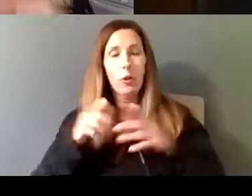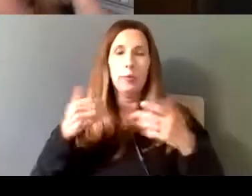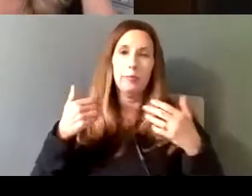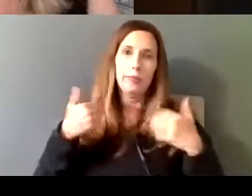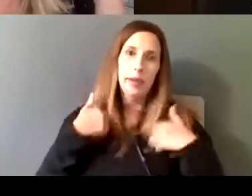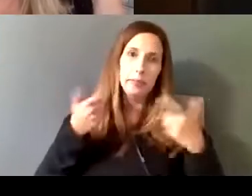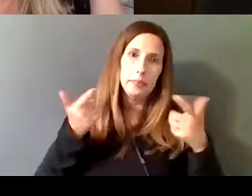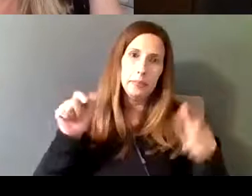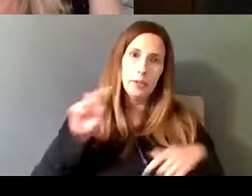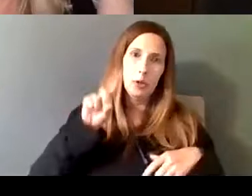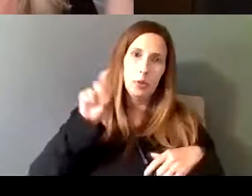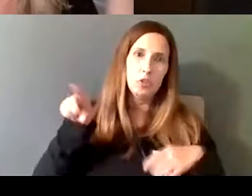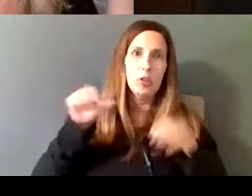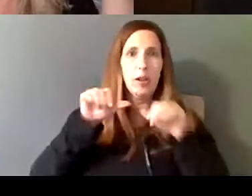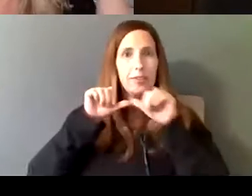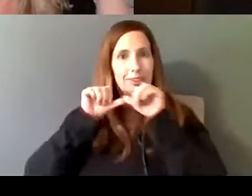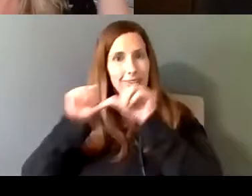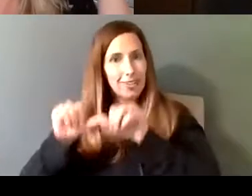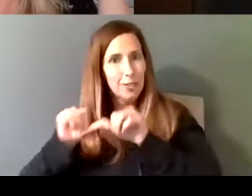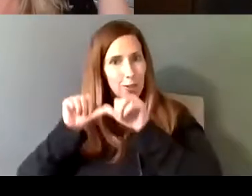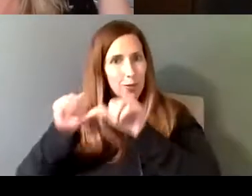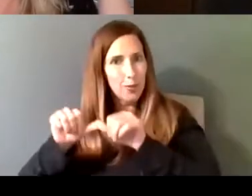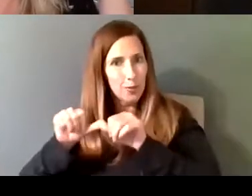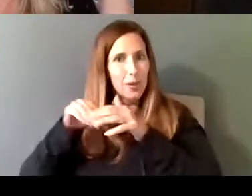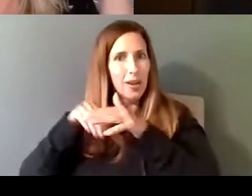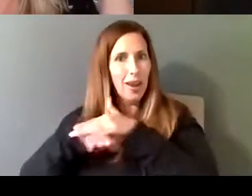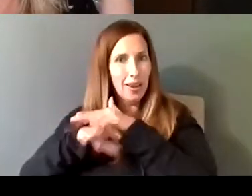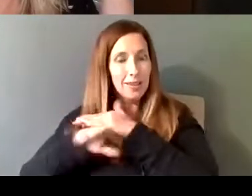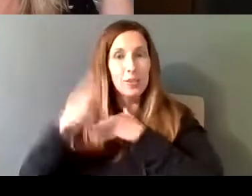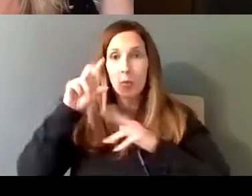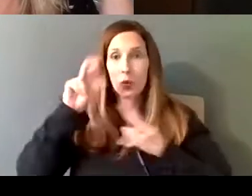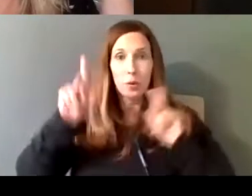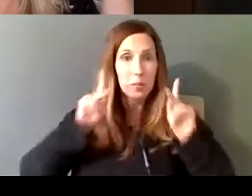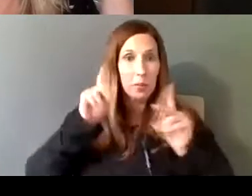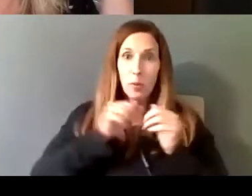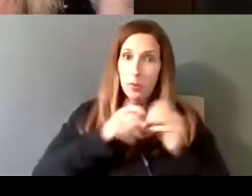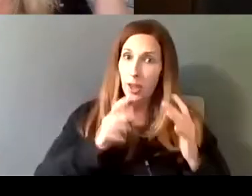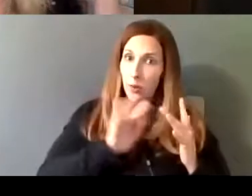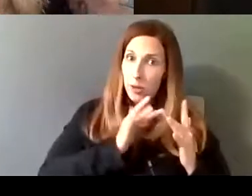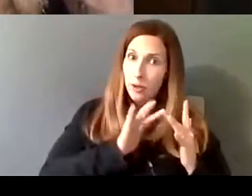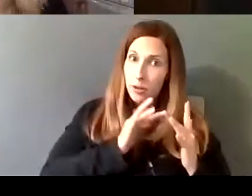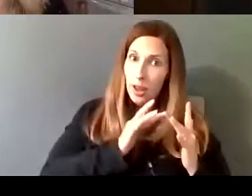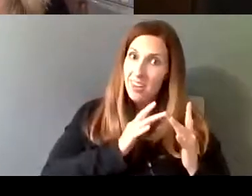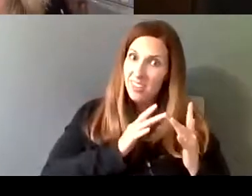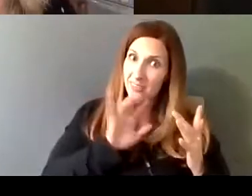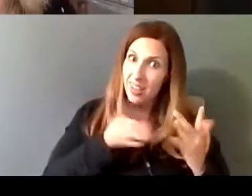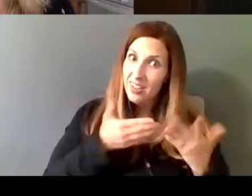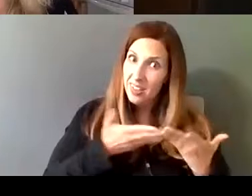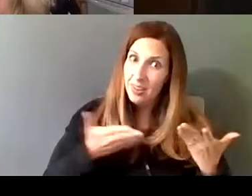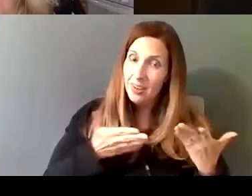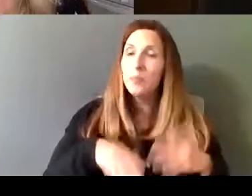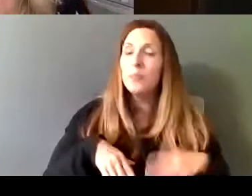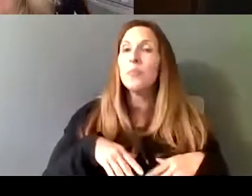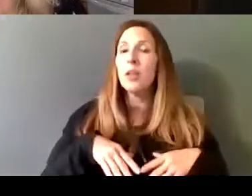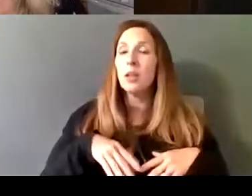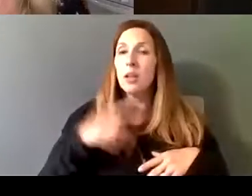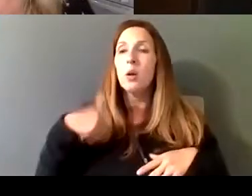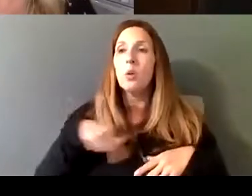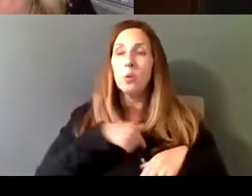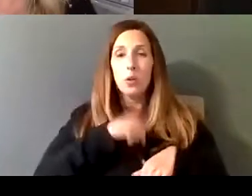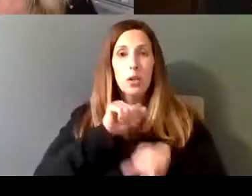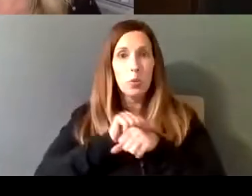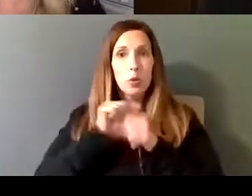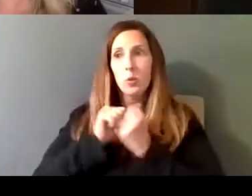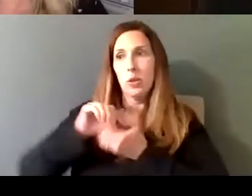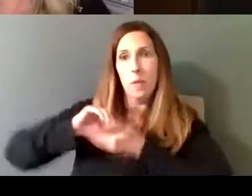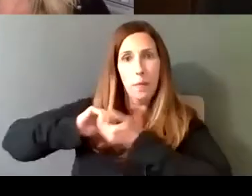of continued access. And so for those without internet access, which is a thing, we worked with partners to help